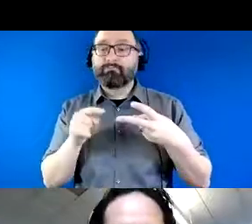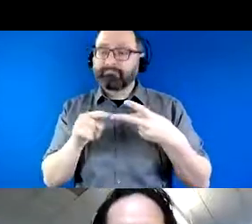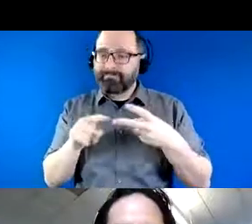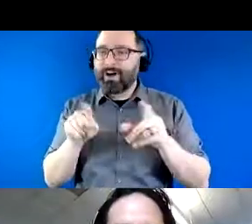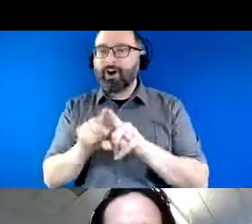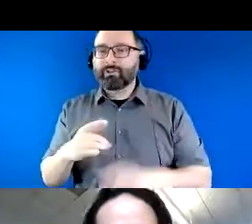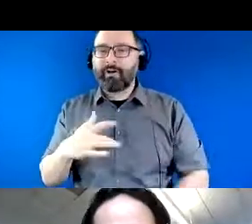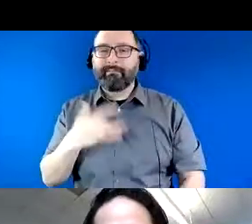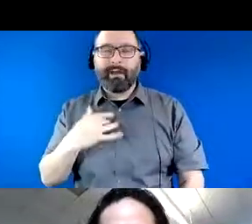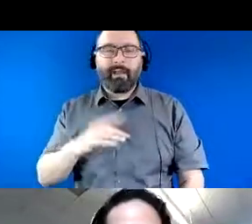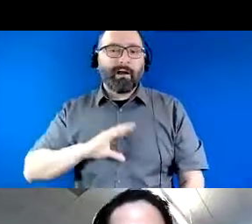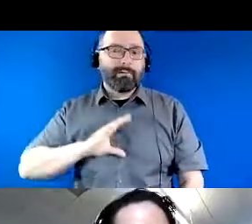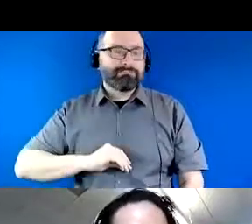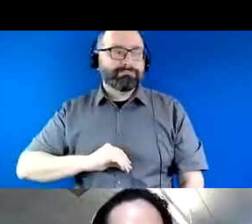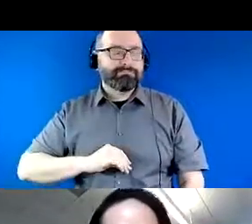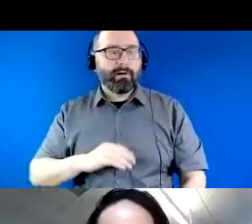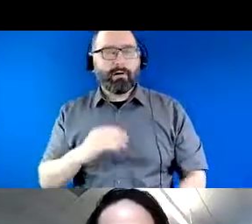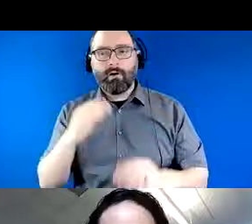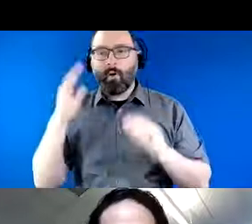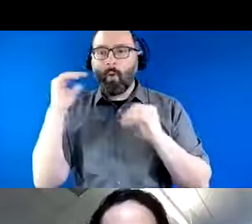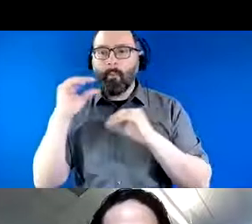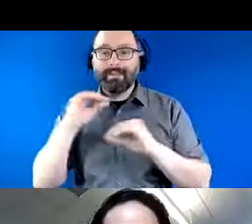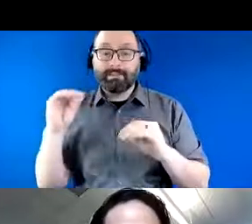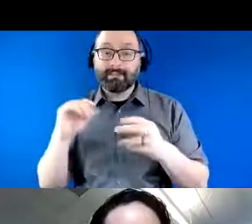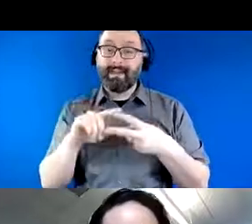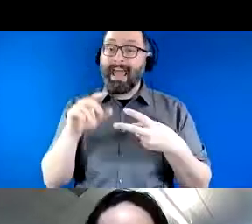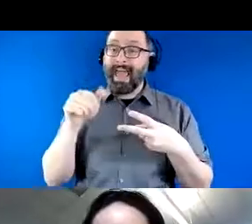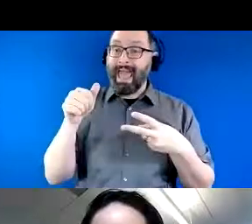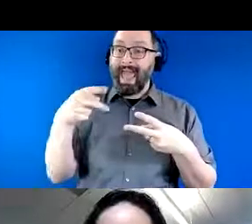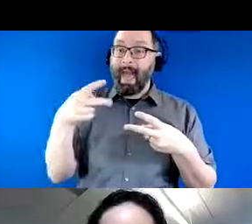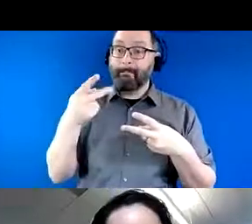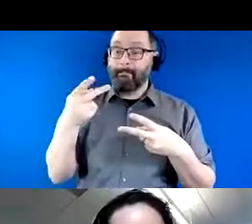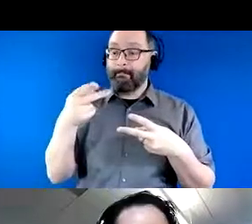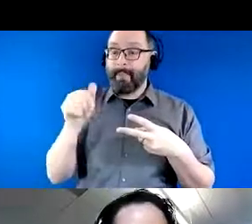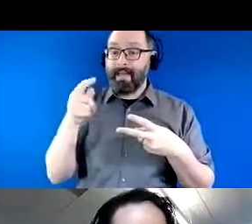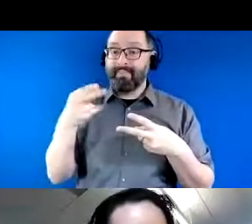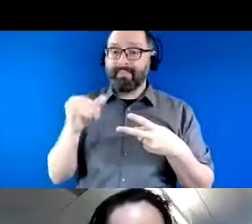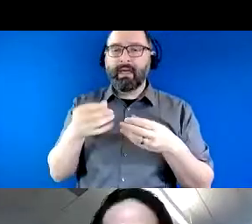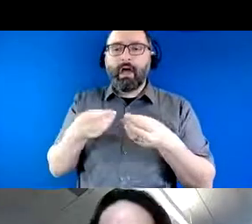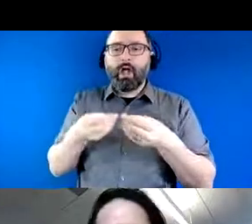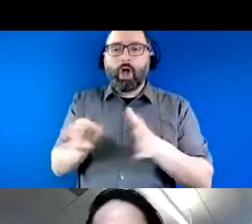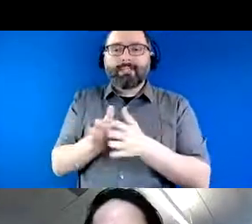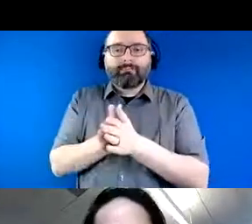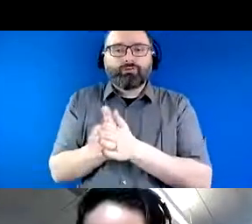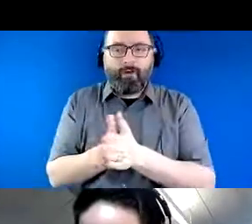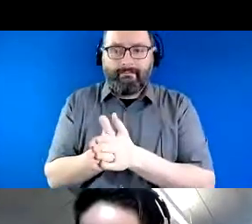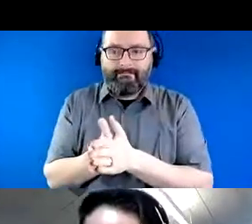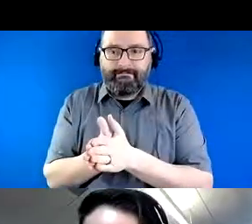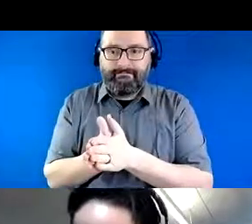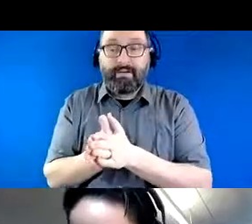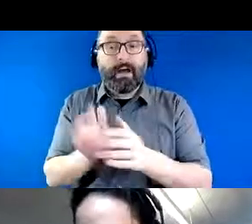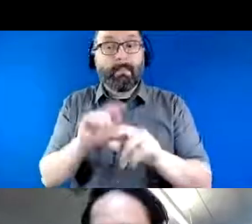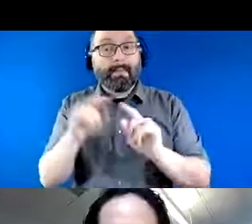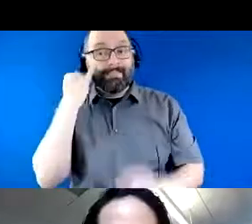worthlessness, hopelessness. Apathy is just kind of a loss of drive, loss of initiative. But when you actually ask people if they feel